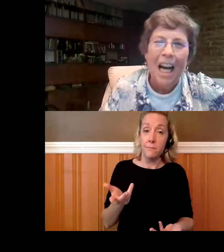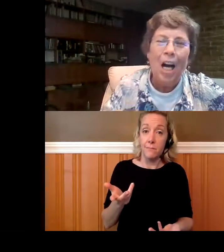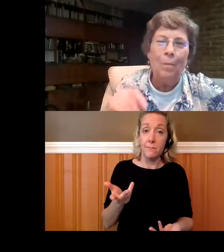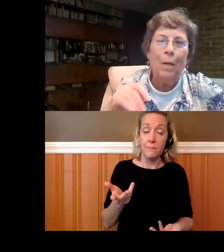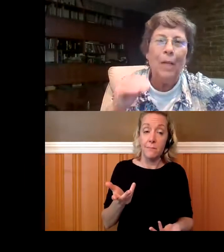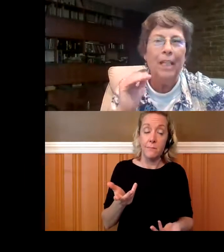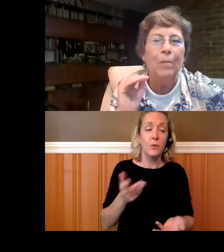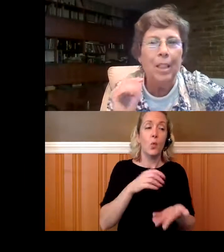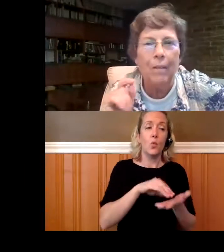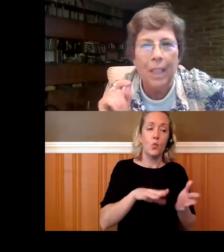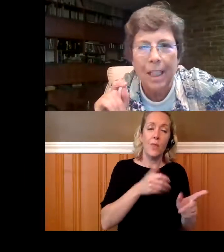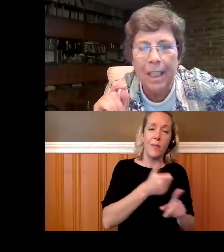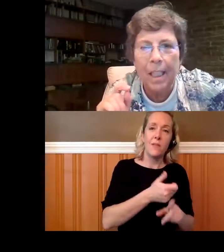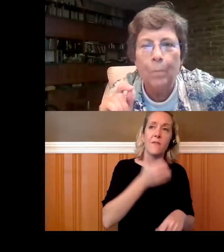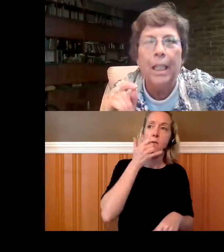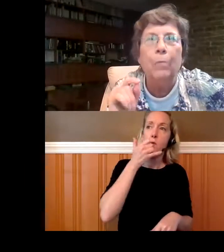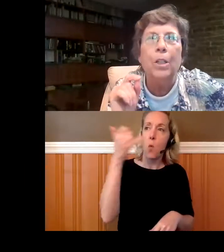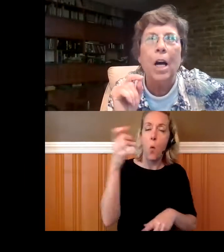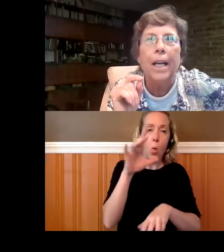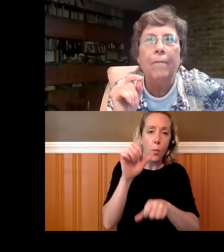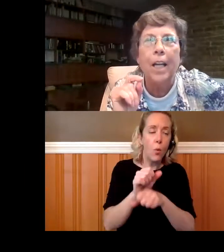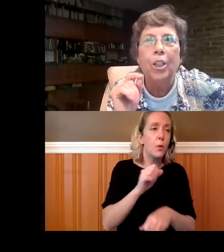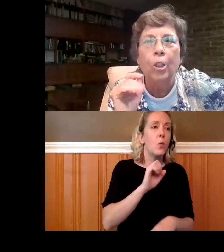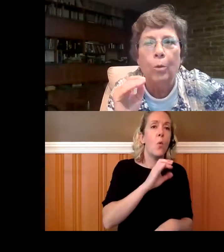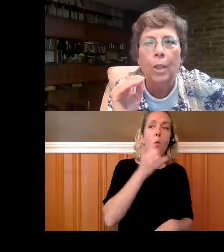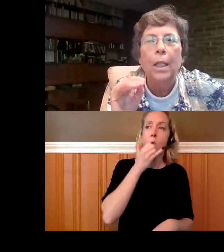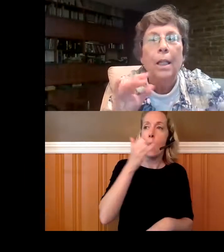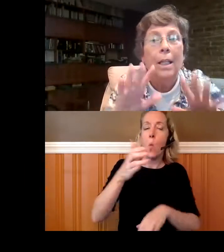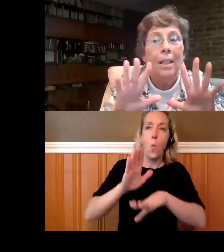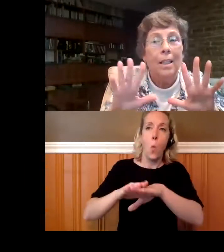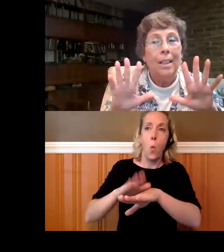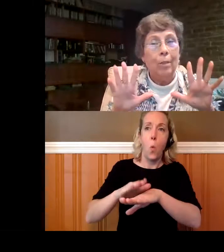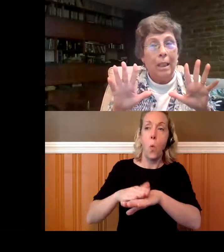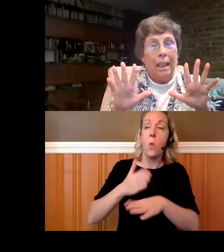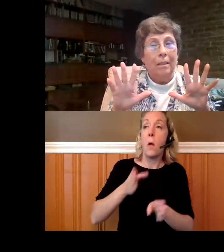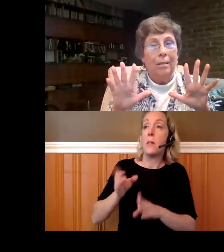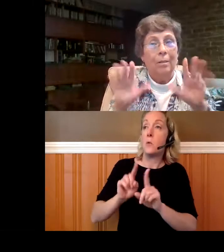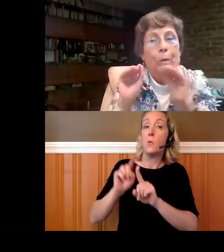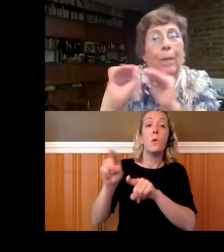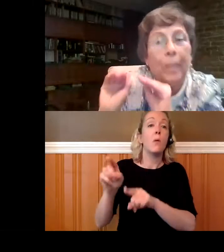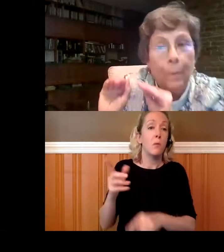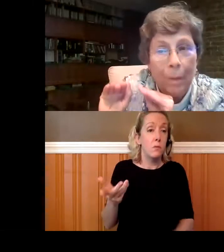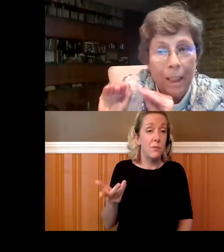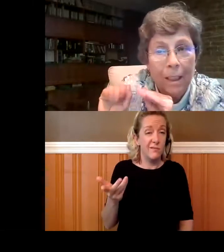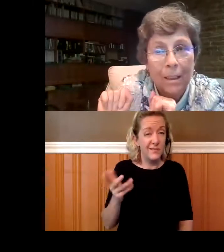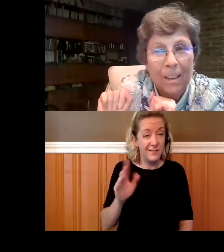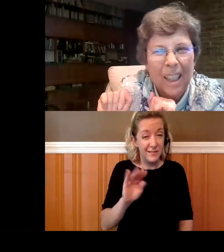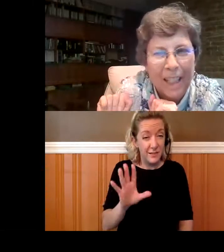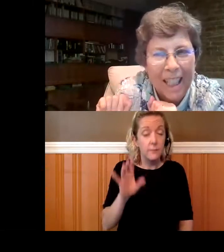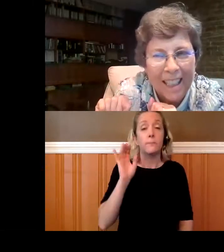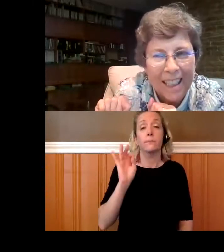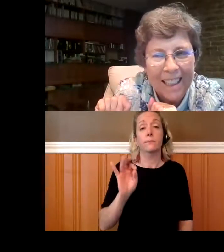you secretly preparing the public. Does that make sense? Mm-hmm. Yep. Okay, cool. All